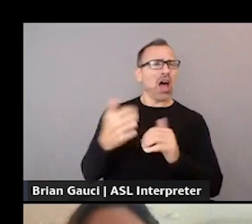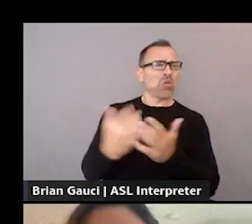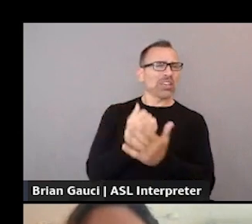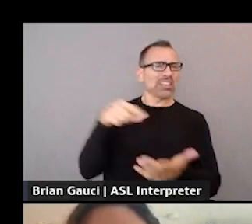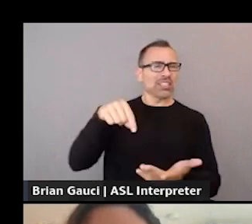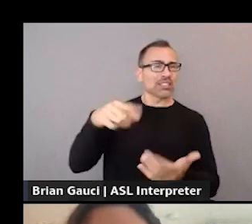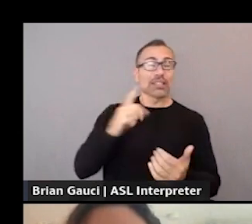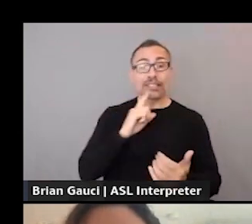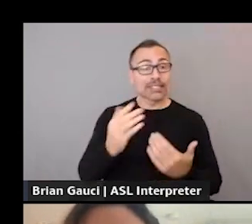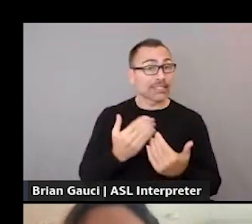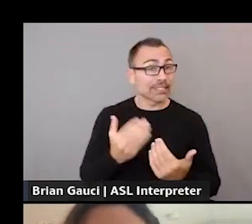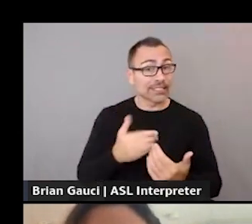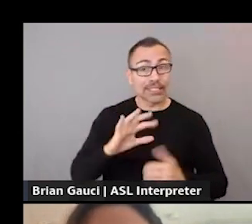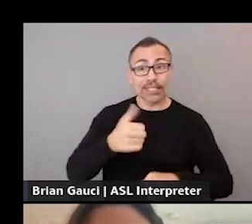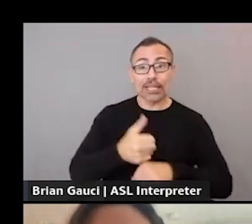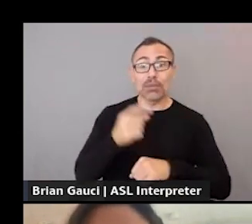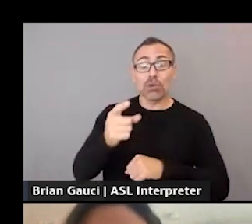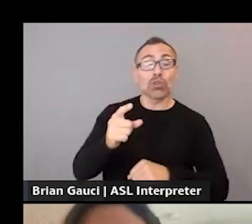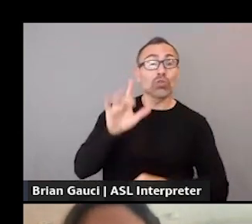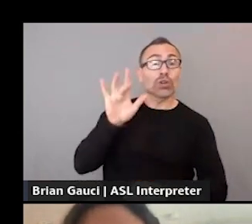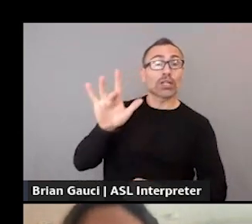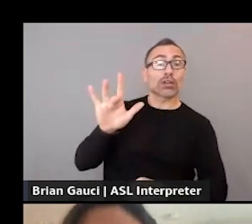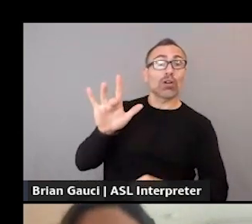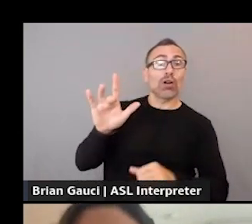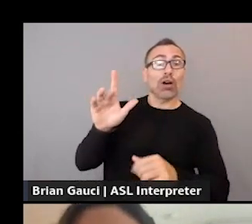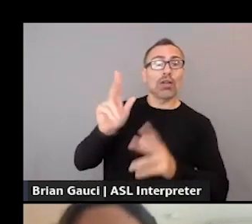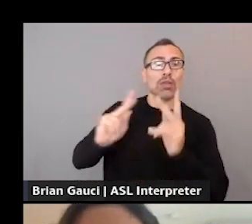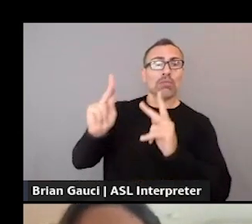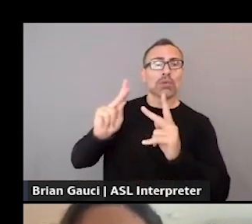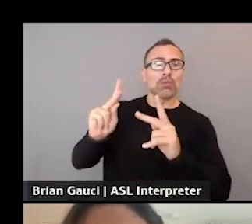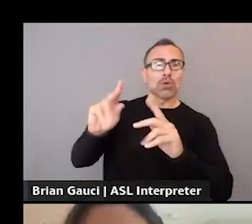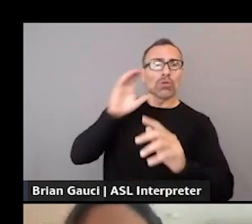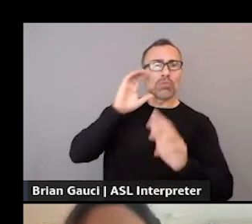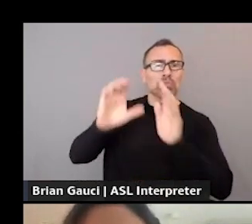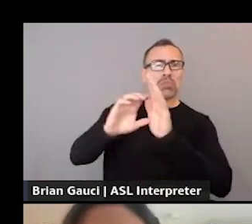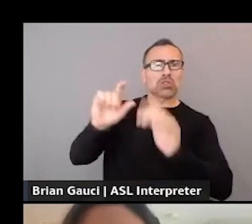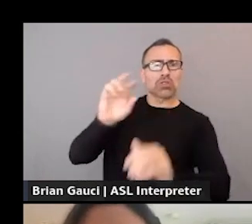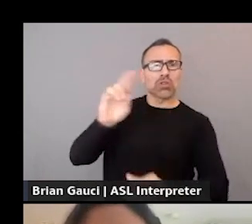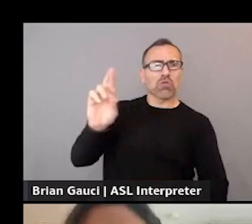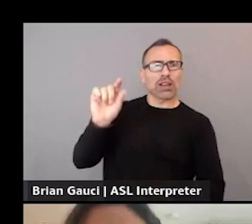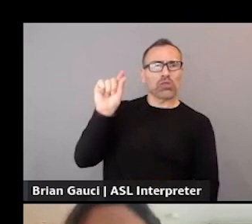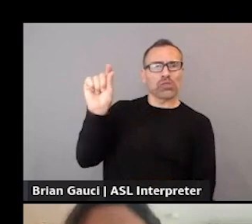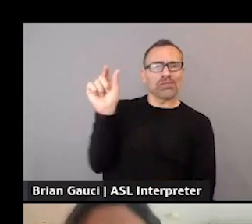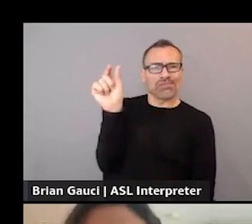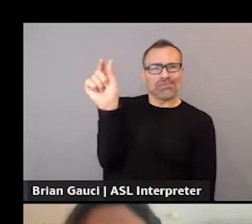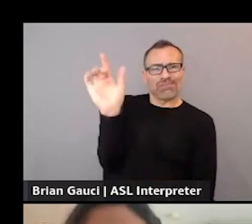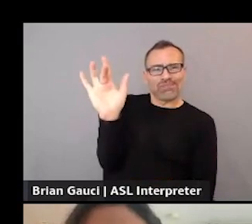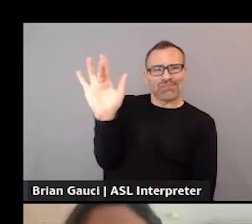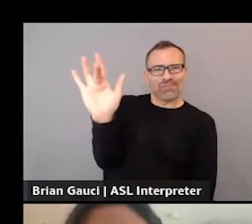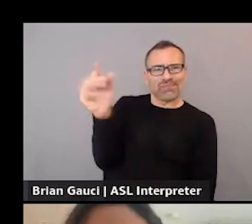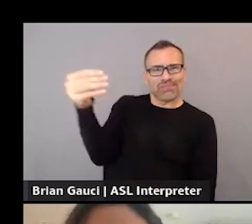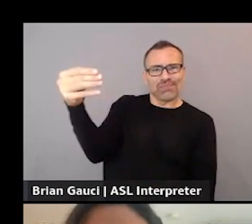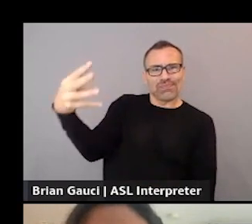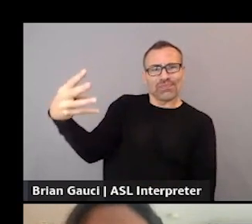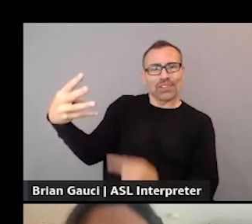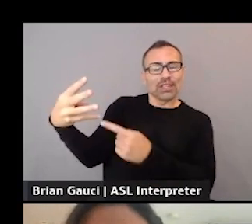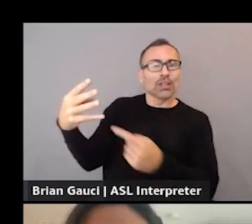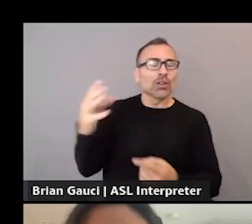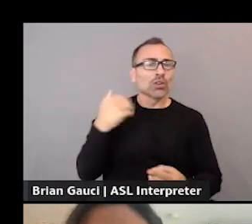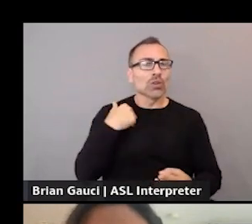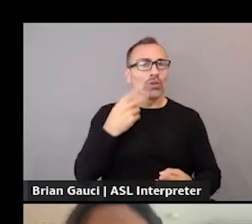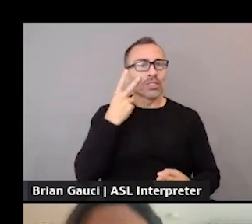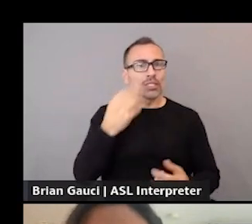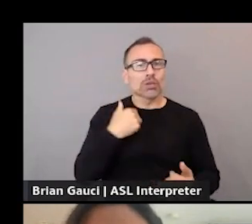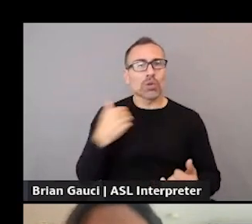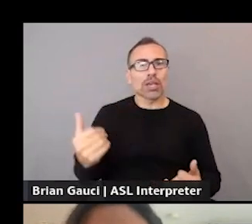just click on your little people icon in the upper right-hand corner. You'll find there's a thing called the preview manager, and